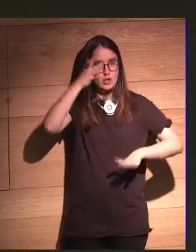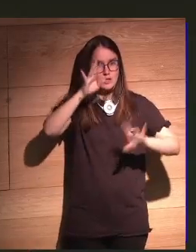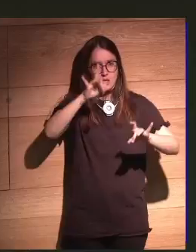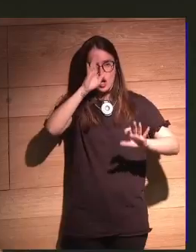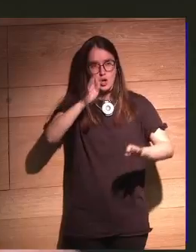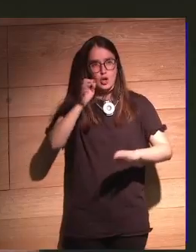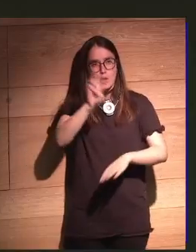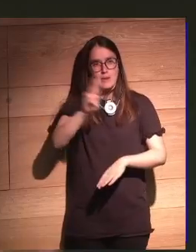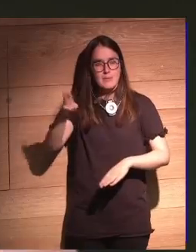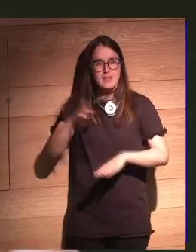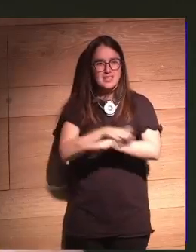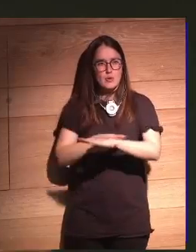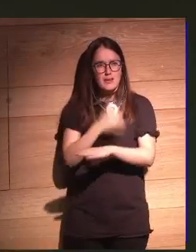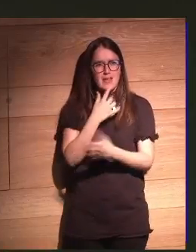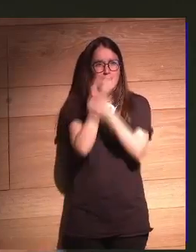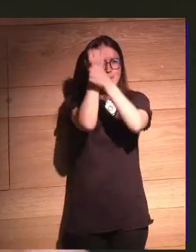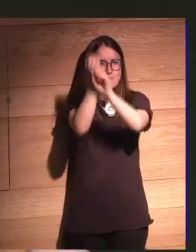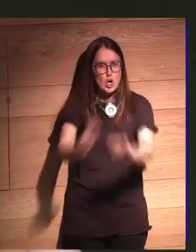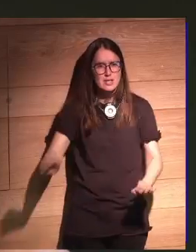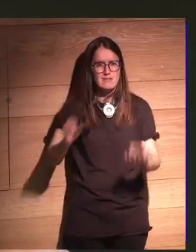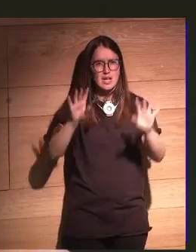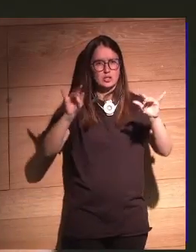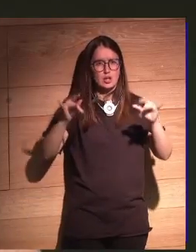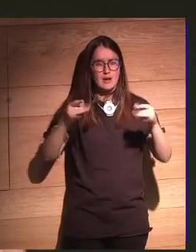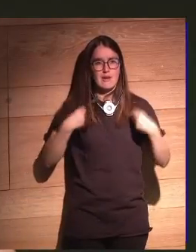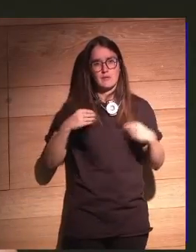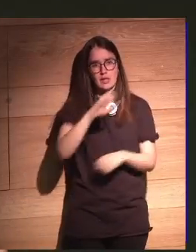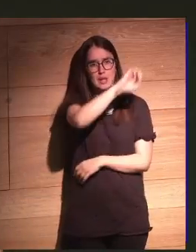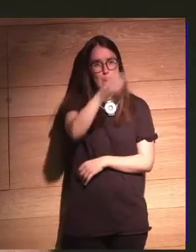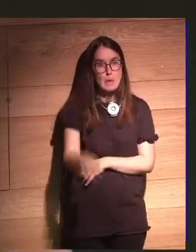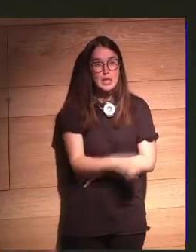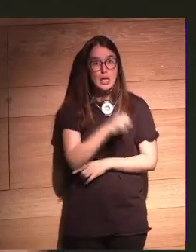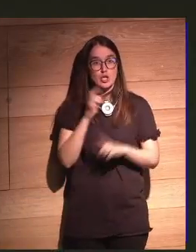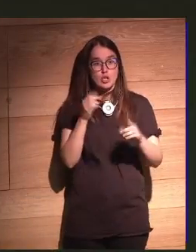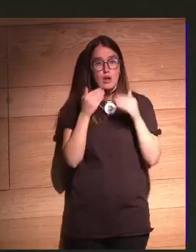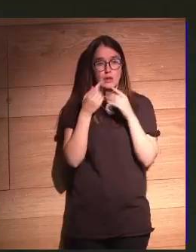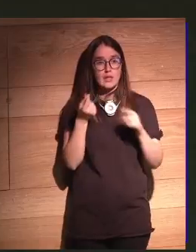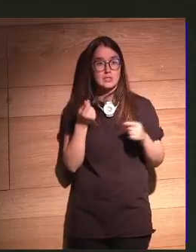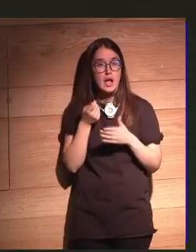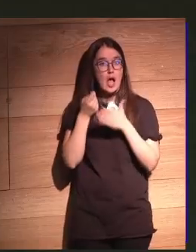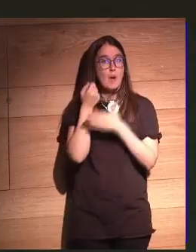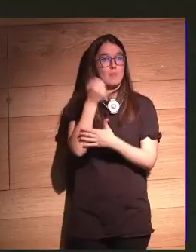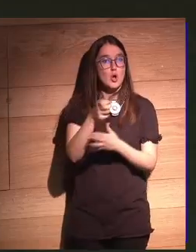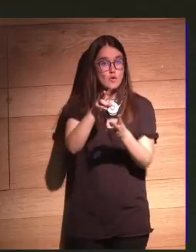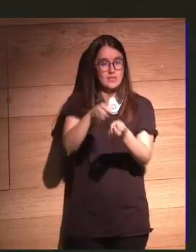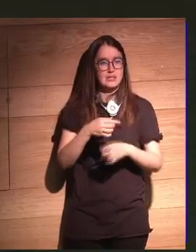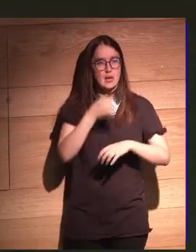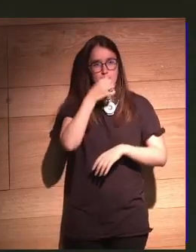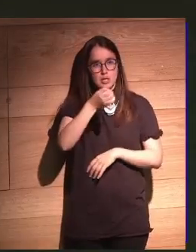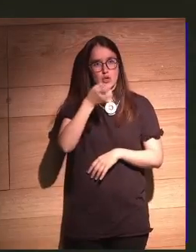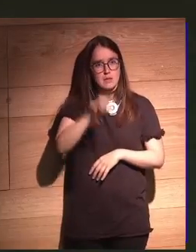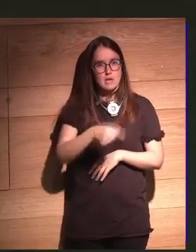ideological thing, of course the Popular Party was saying it's impossible to touch empty housing through tax